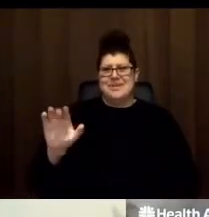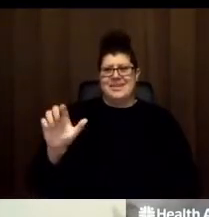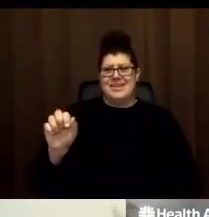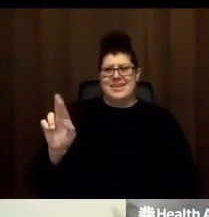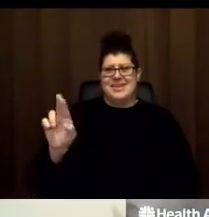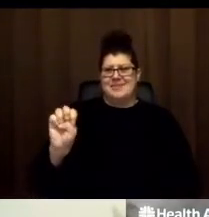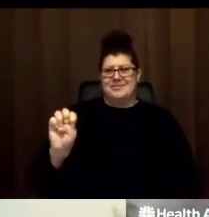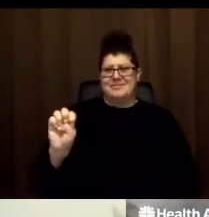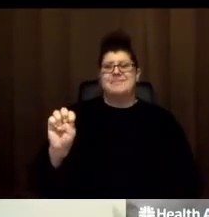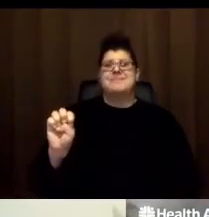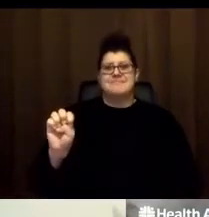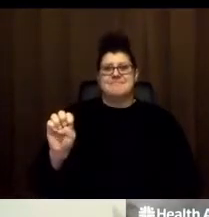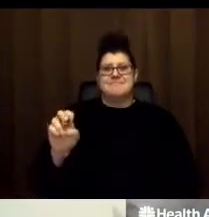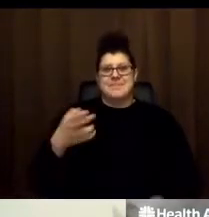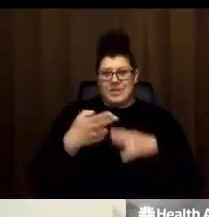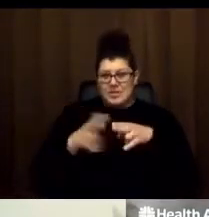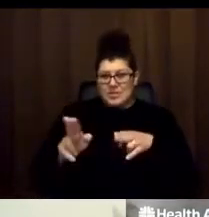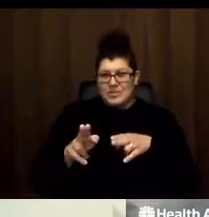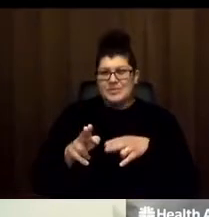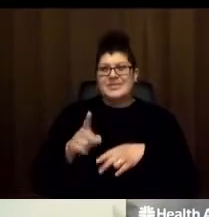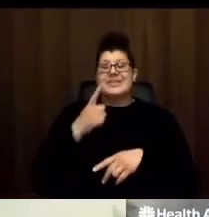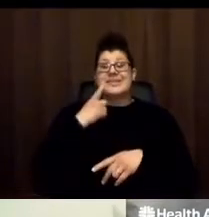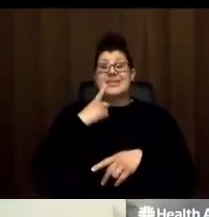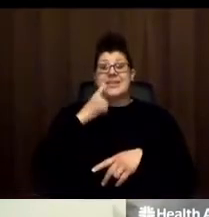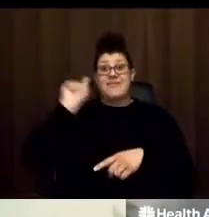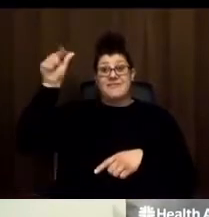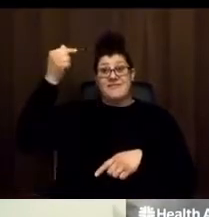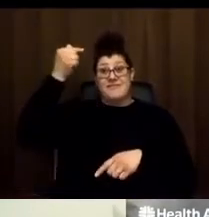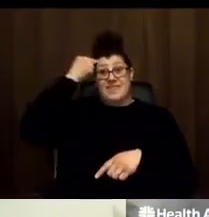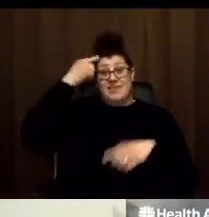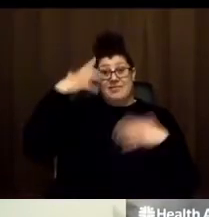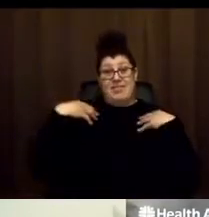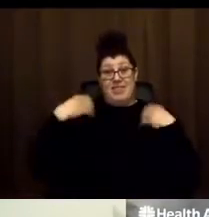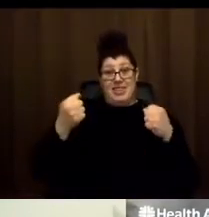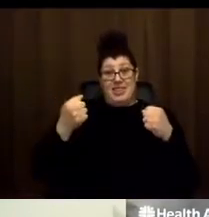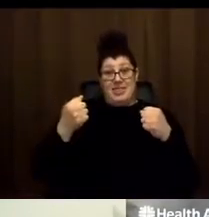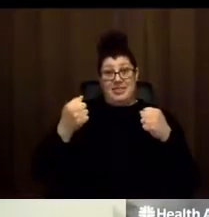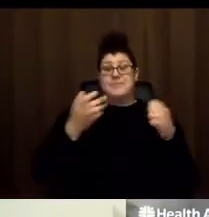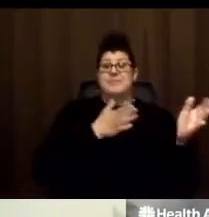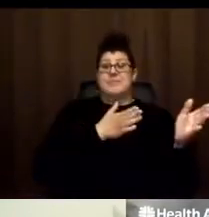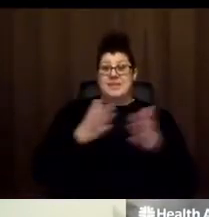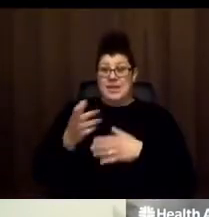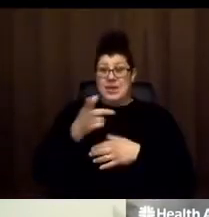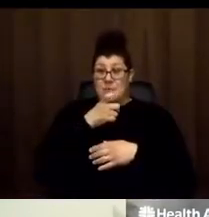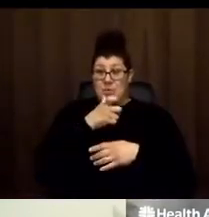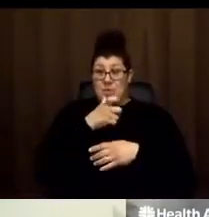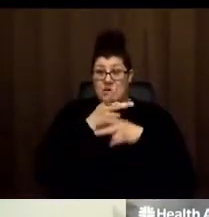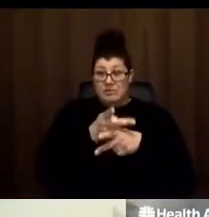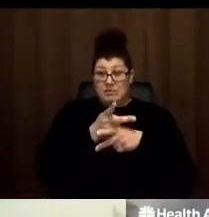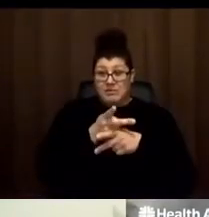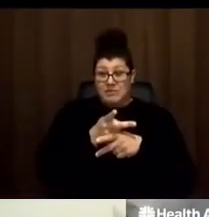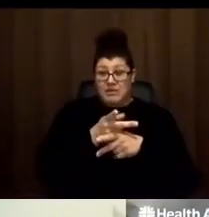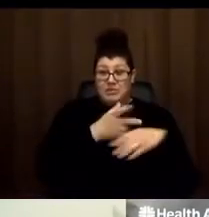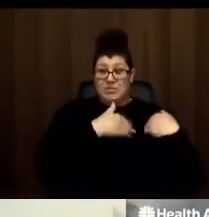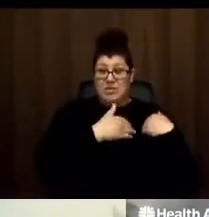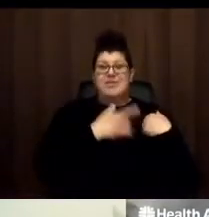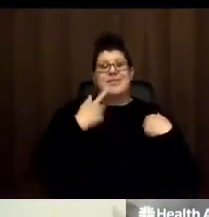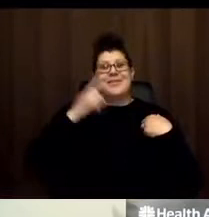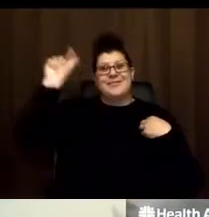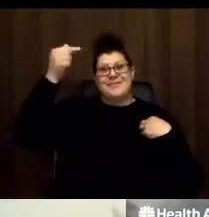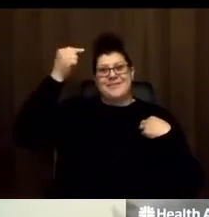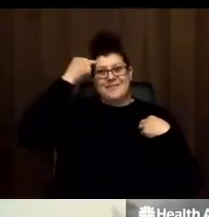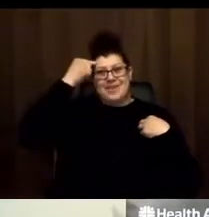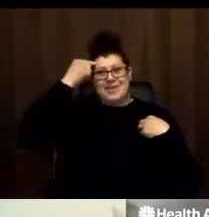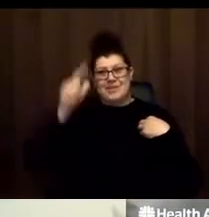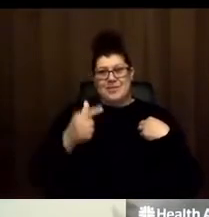Well, in short, Medicare is a federal health insurance program. It's a health plan managed by the federal government. During your working years, you